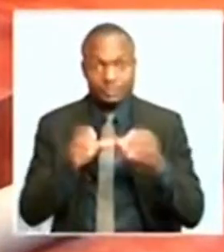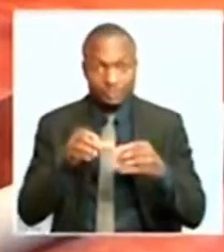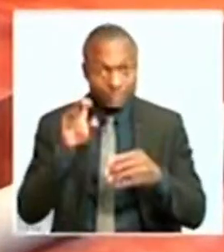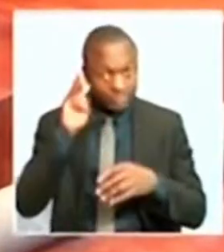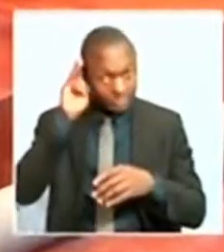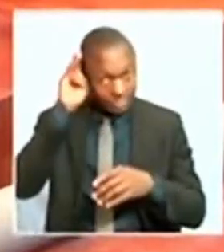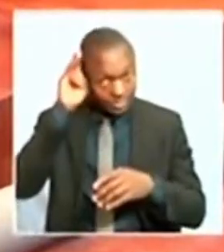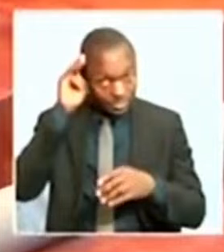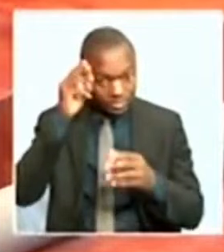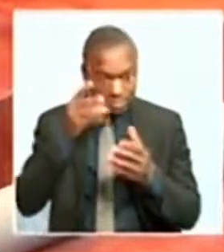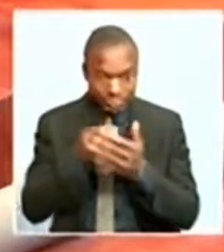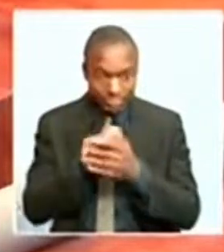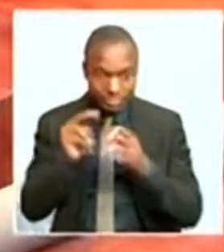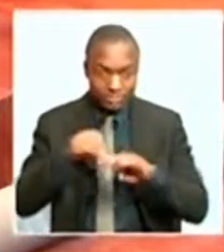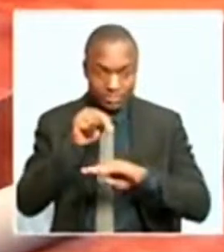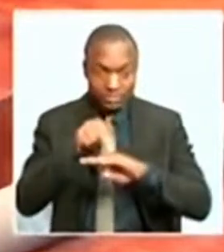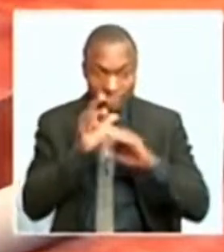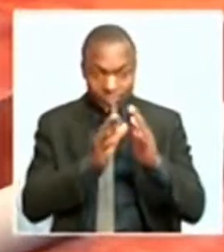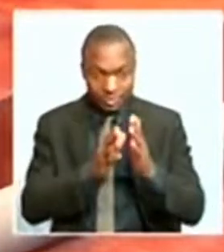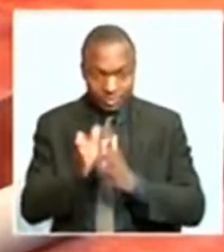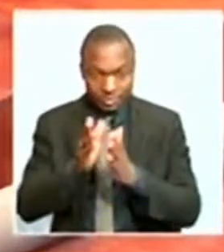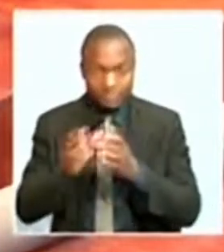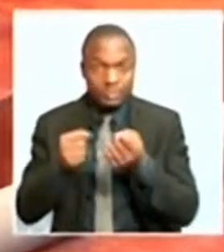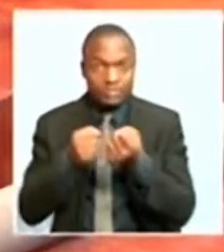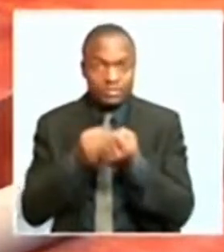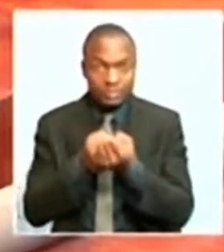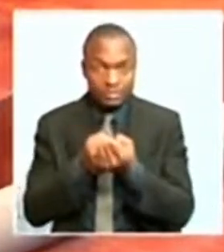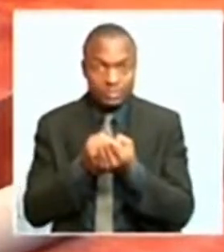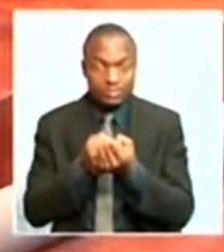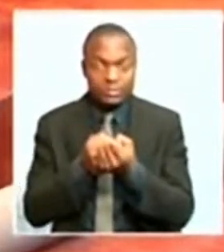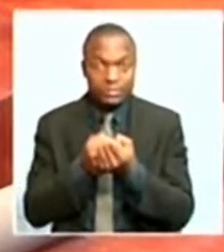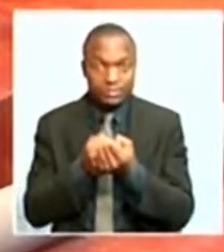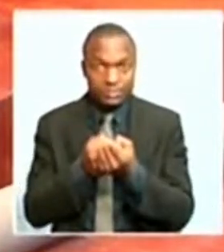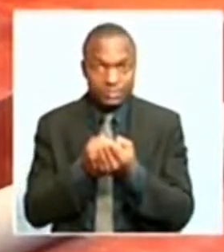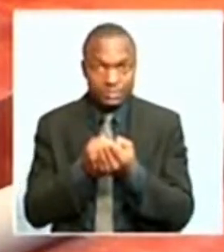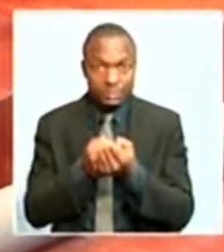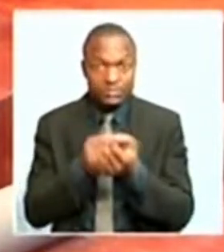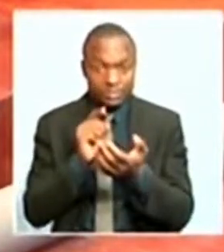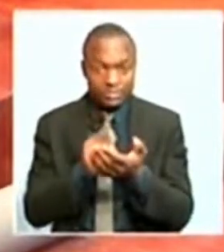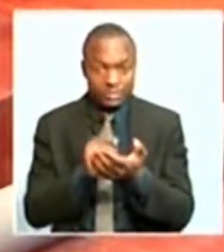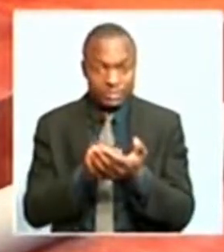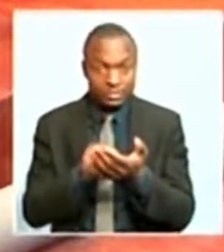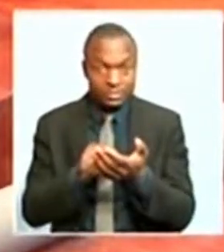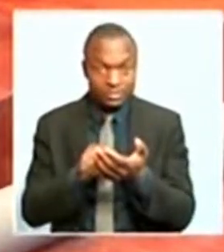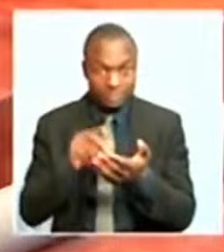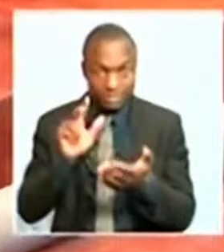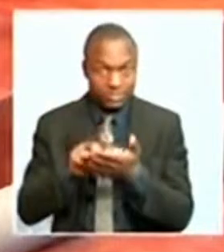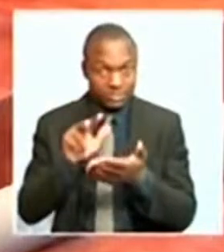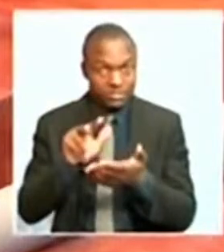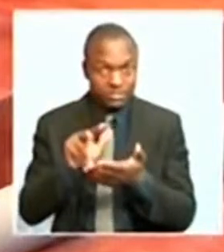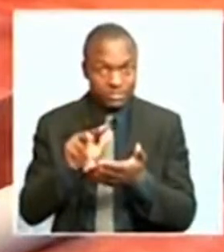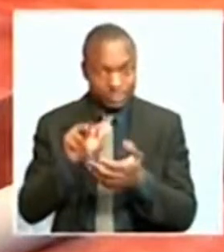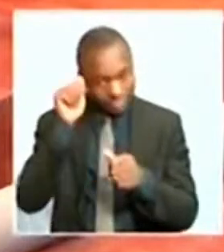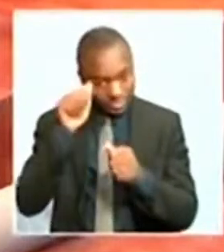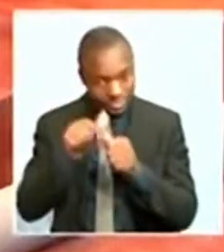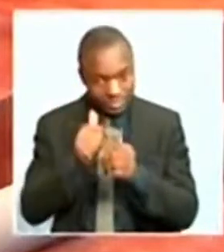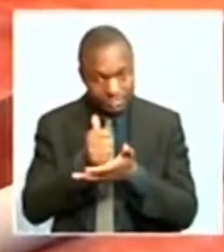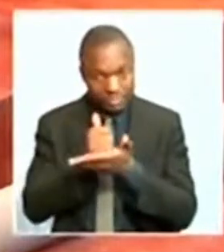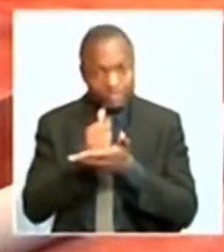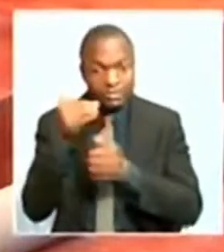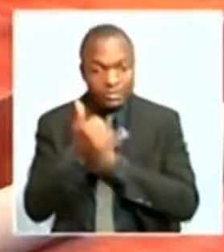Ministry of Finance and National Planning is in support of ratifying the agreement, and that ratifying the agreement will help our country